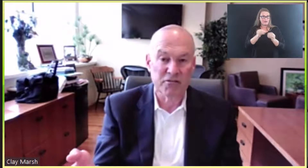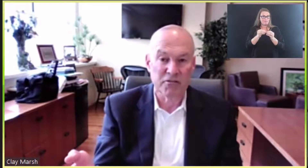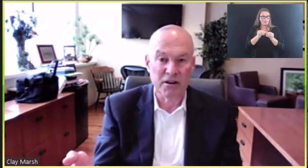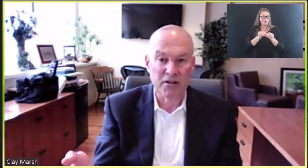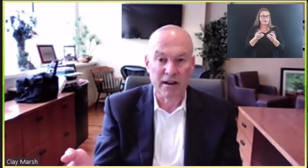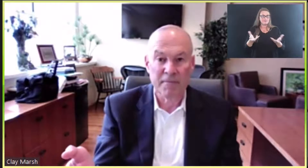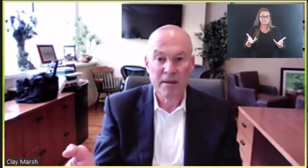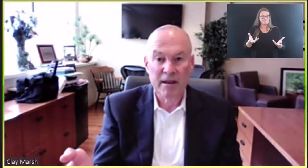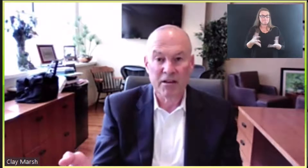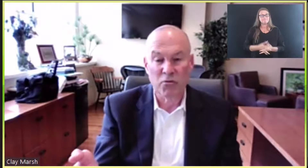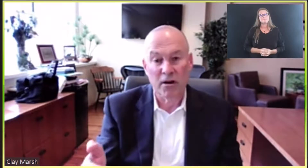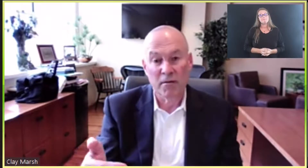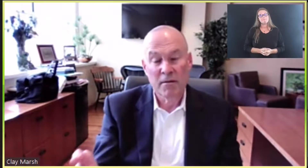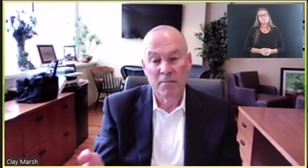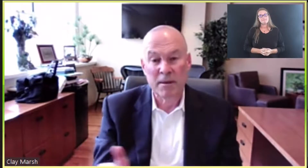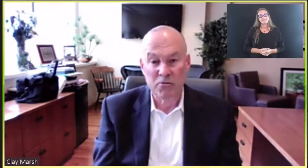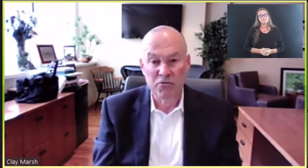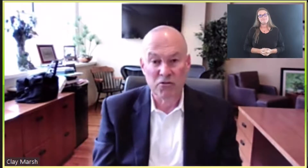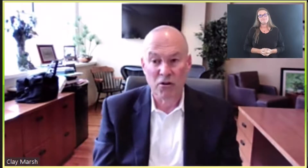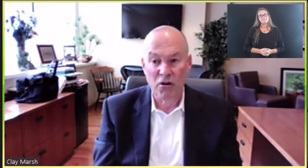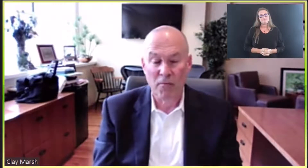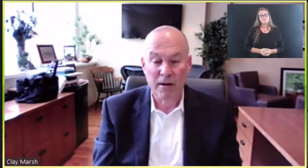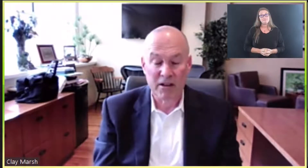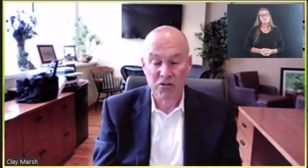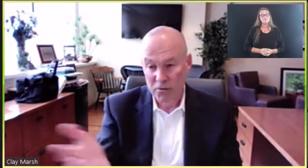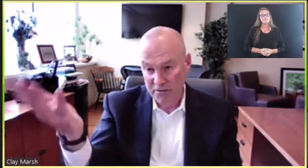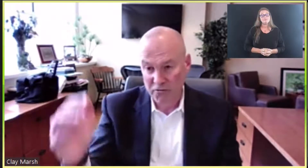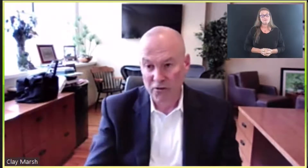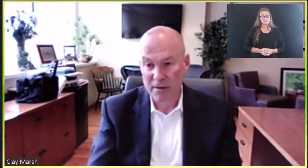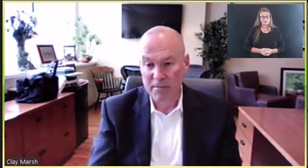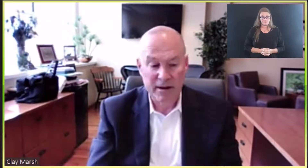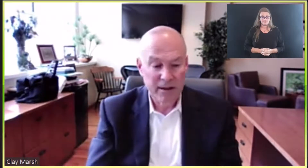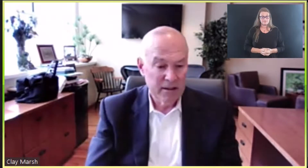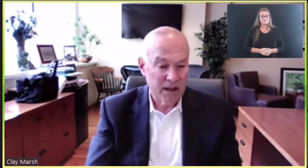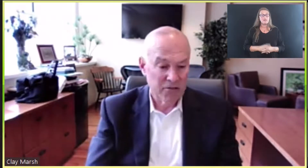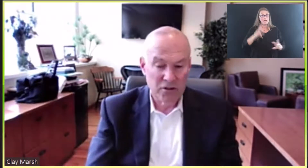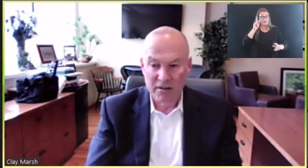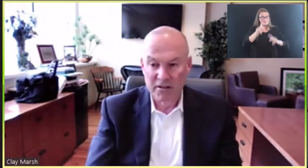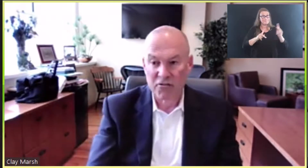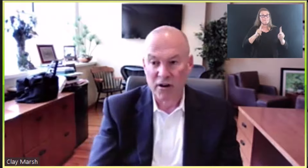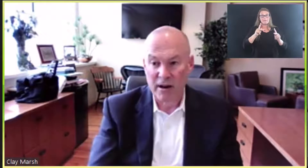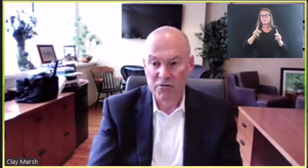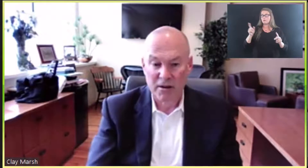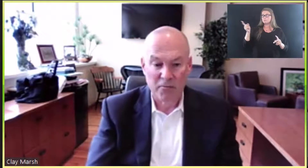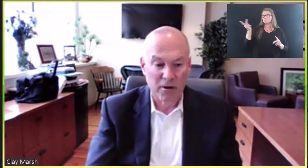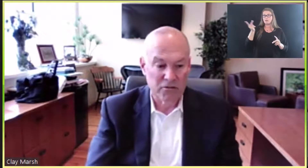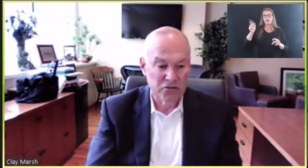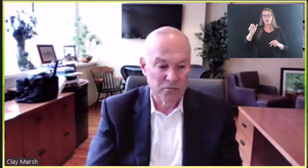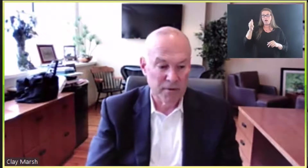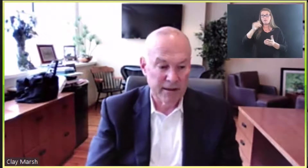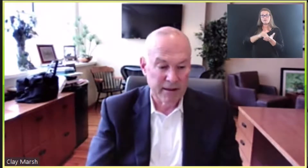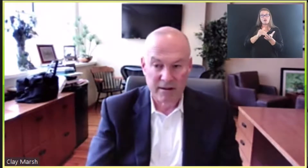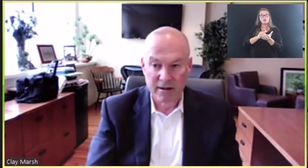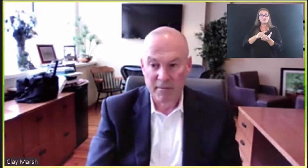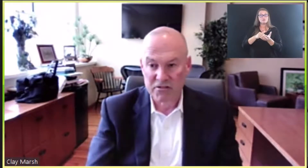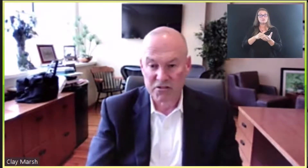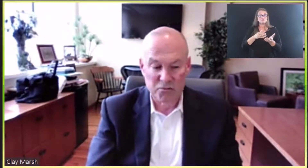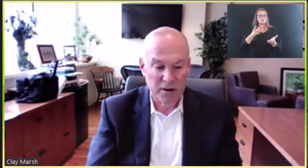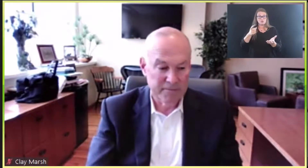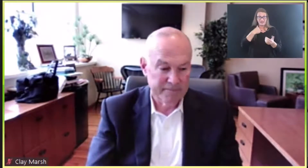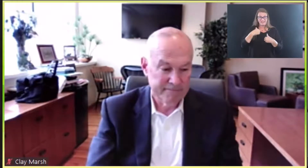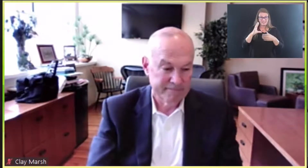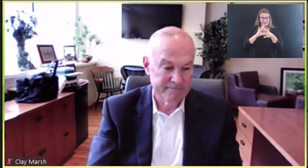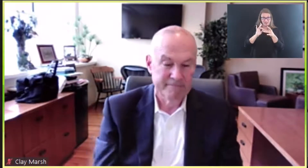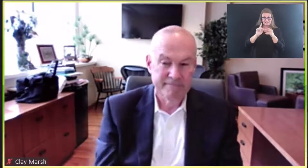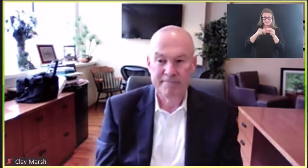the Delta variant as well. But people do go home, and I do believe they're free. But Dr. Young, Dr. Amjad, why don't you make comments as